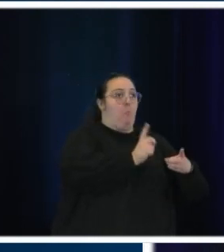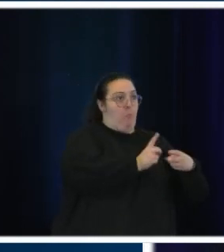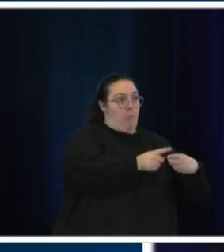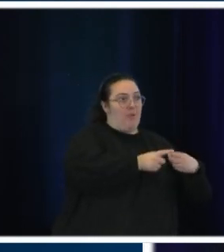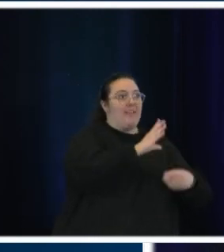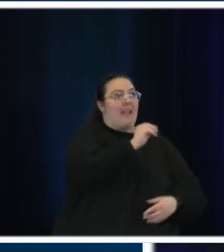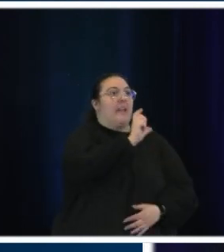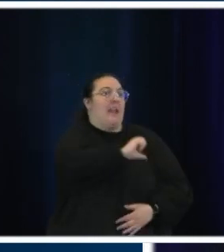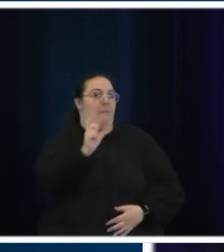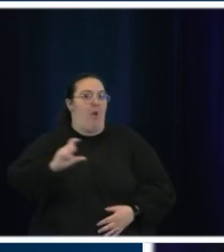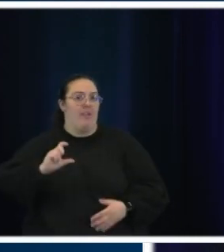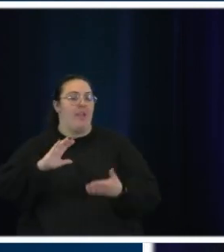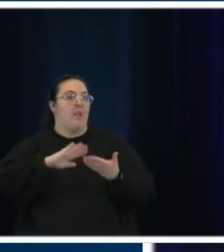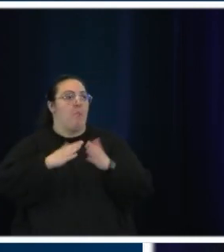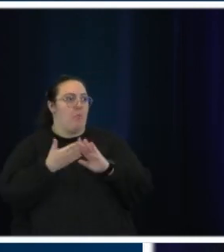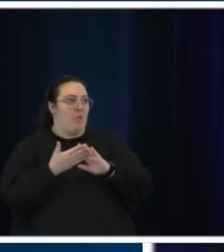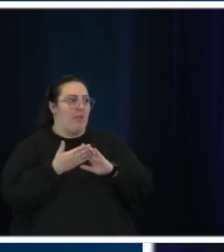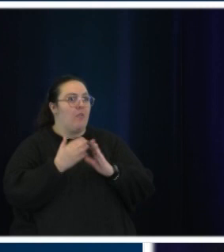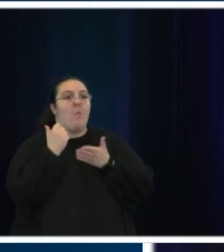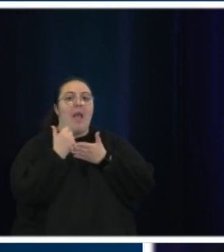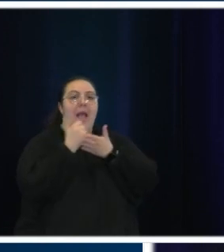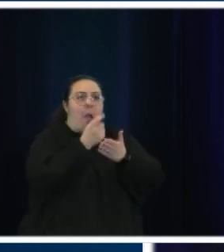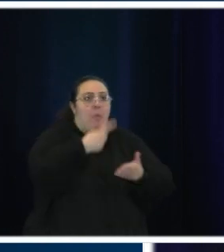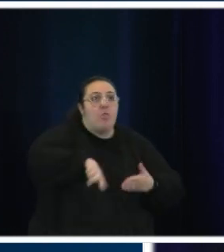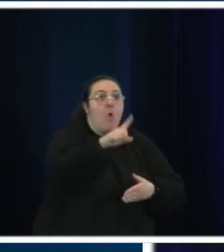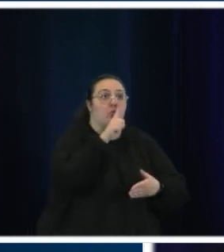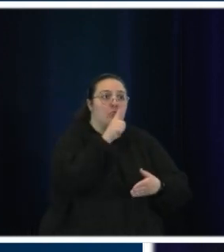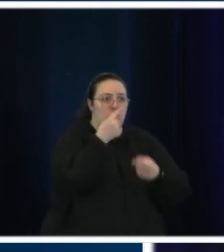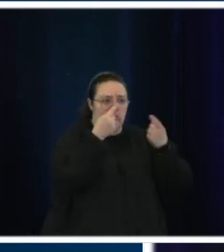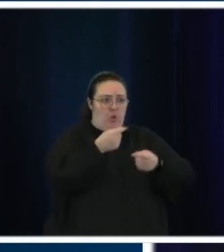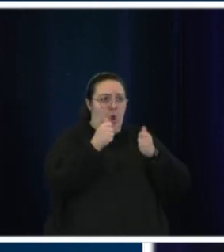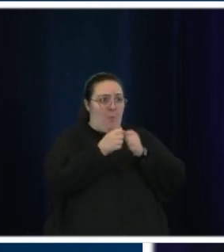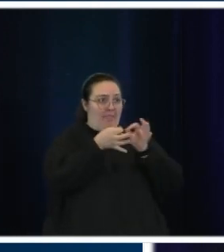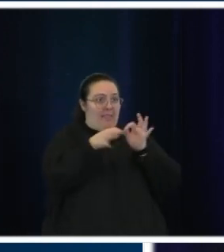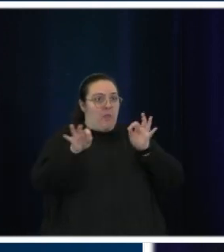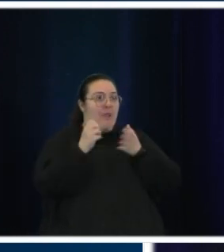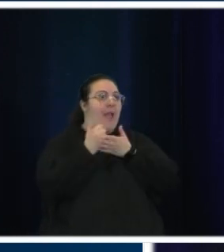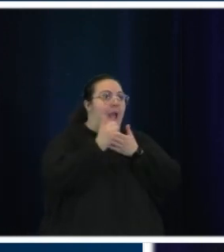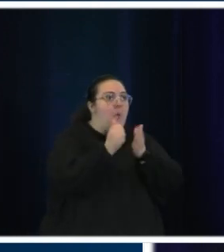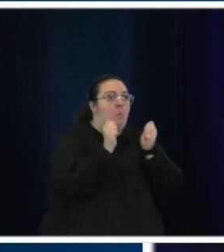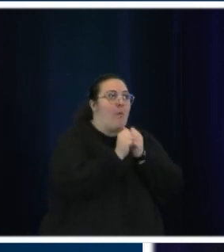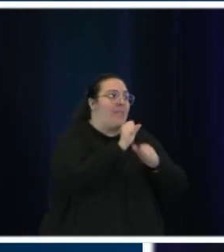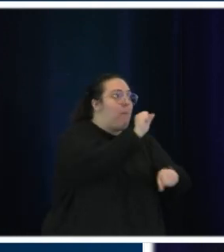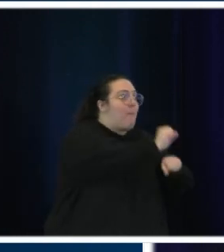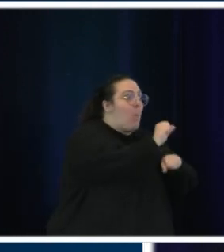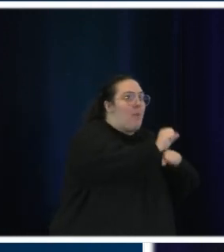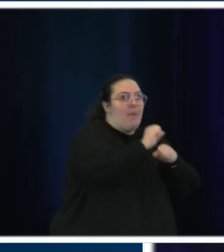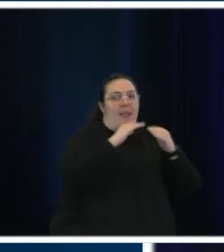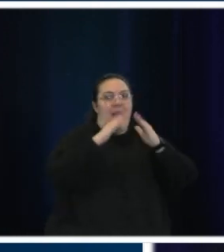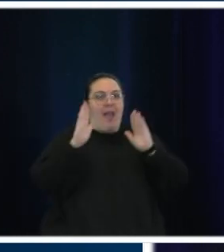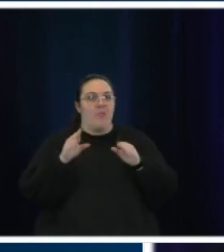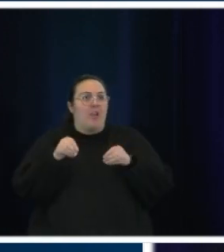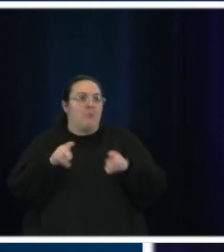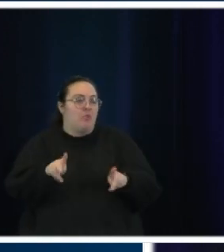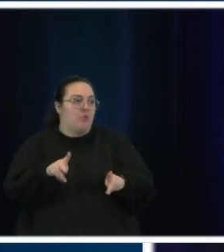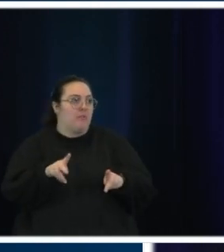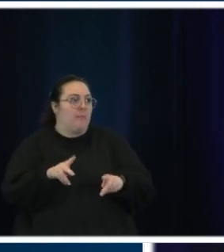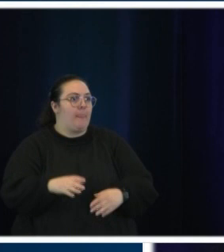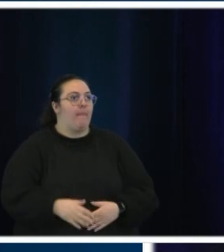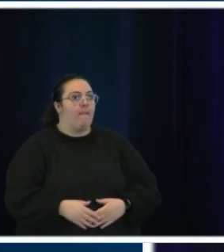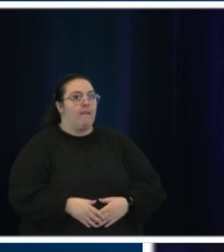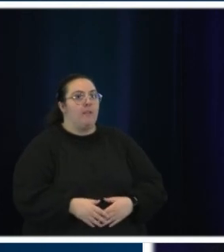Bhutanese and Nepalese who struggle with language, employment, and housing. The following quote from his nomination